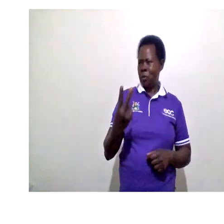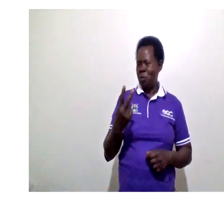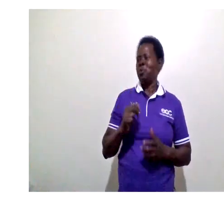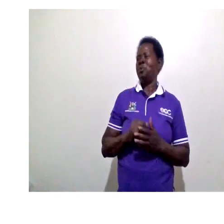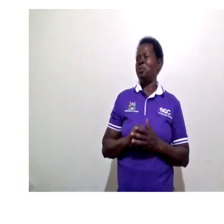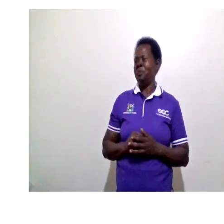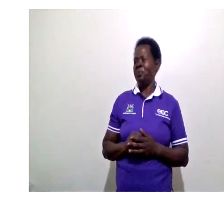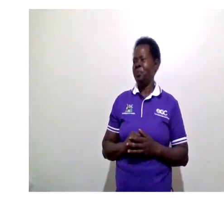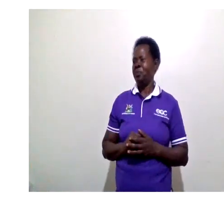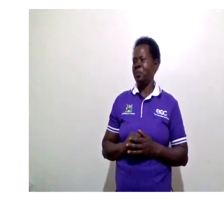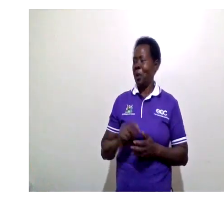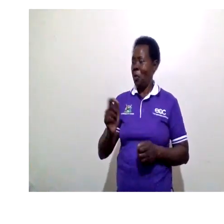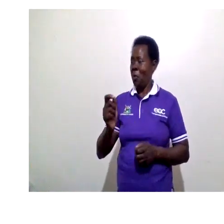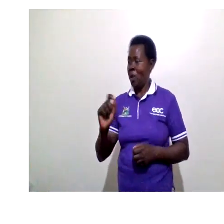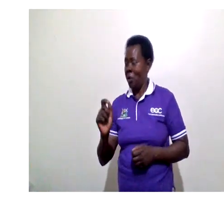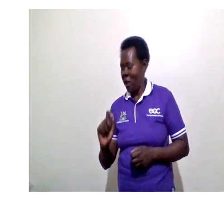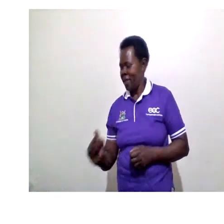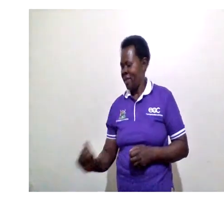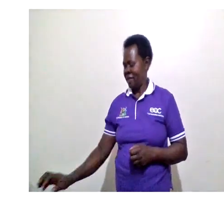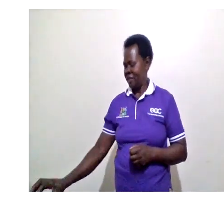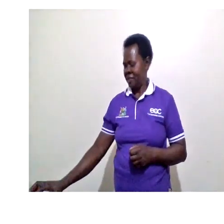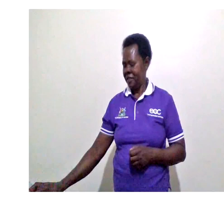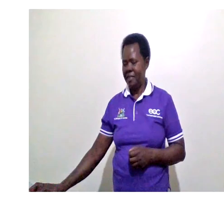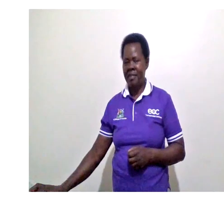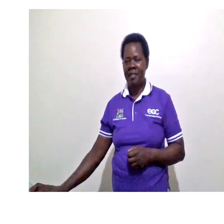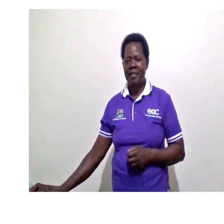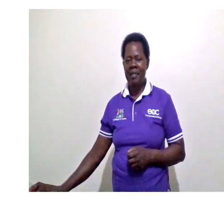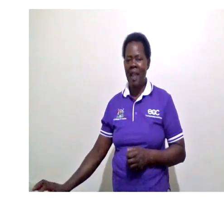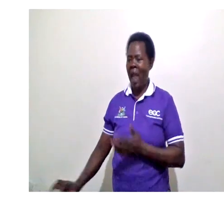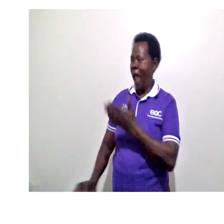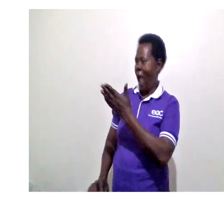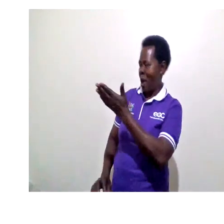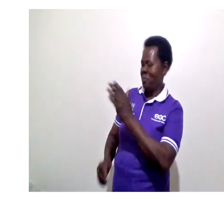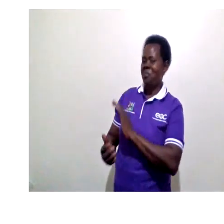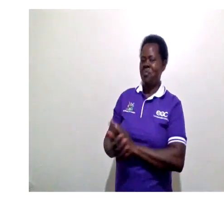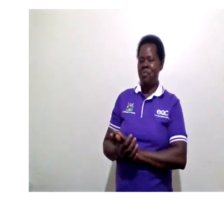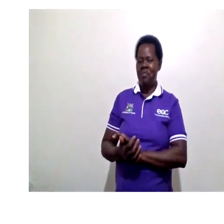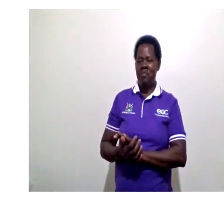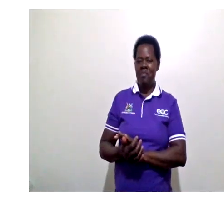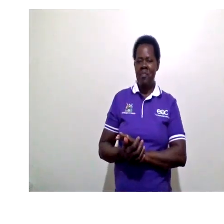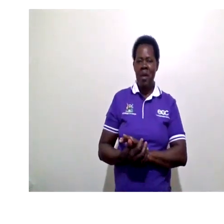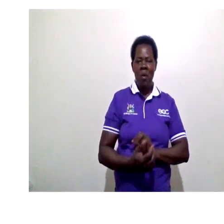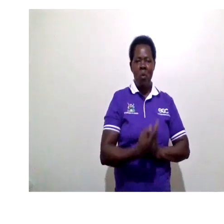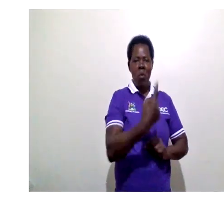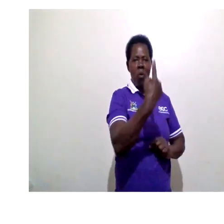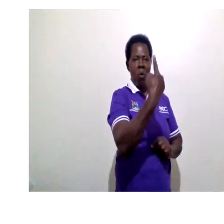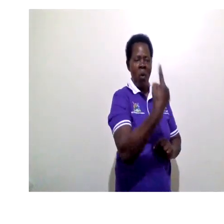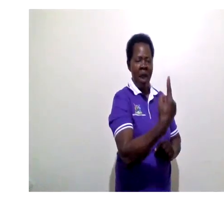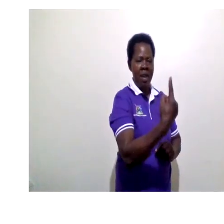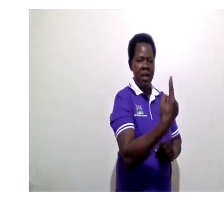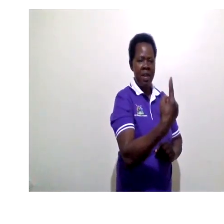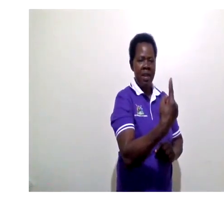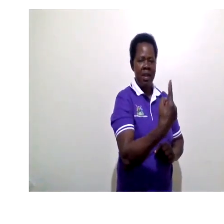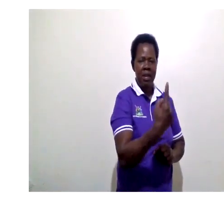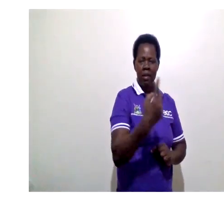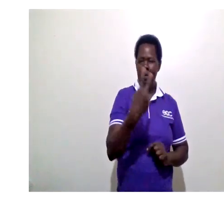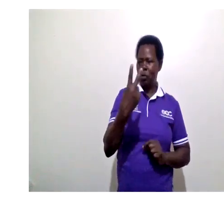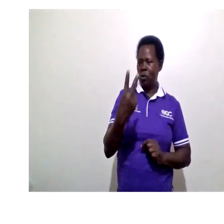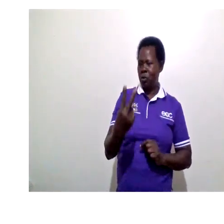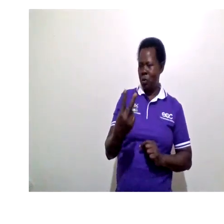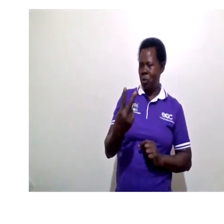and balance is 2. We write it how? That is how we write it.